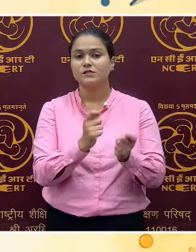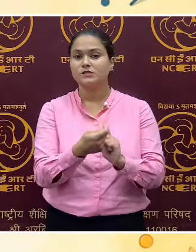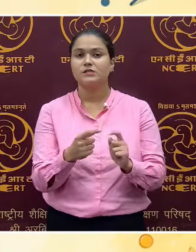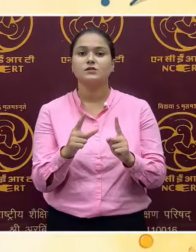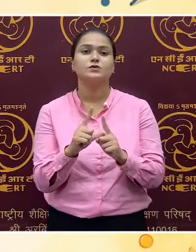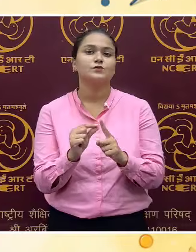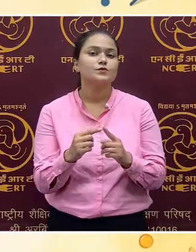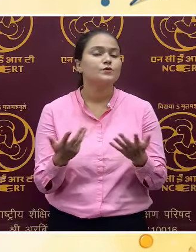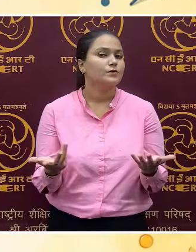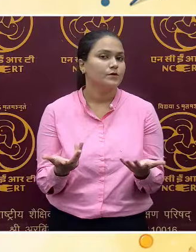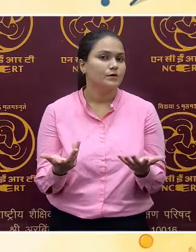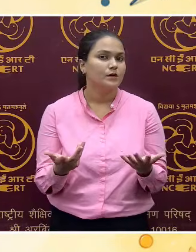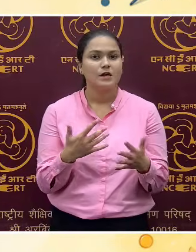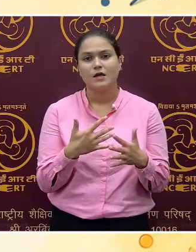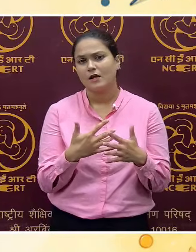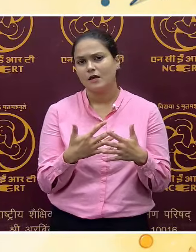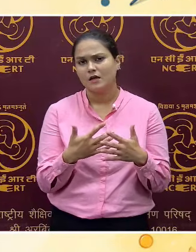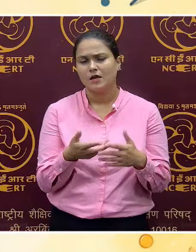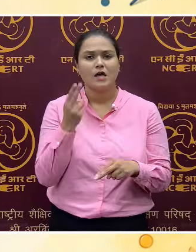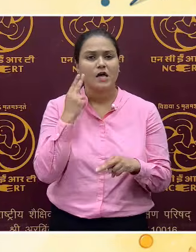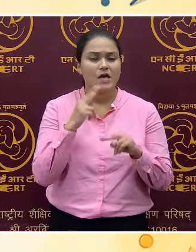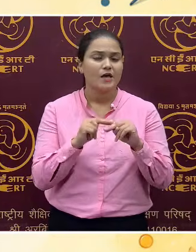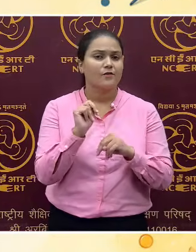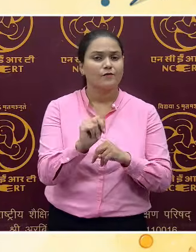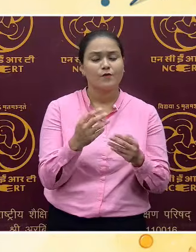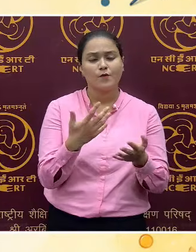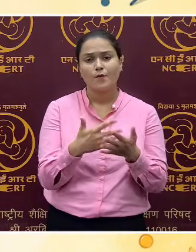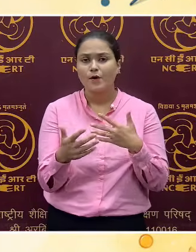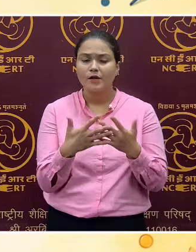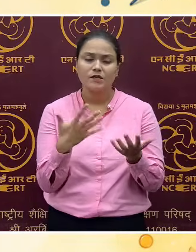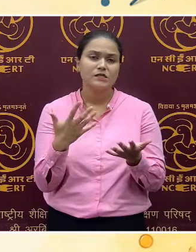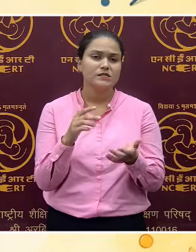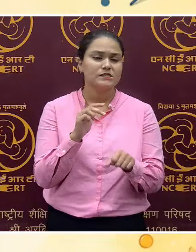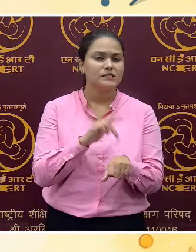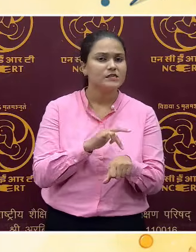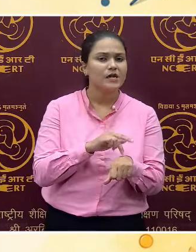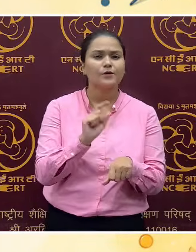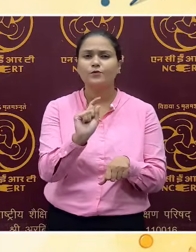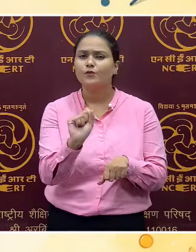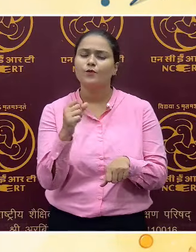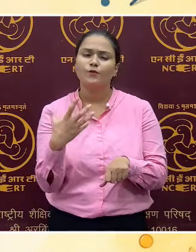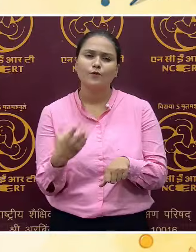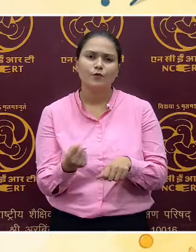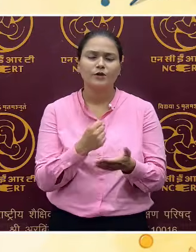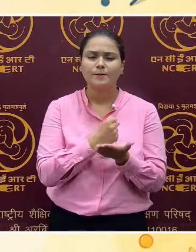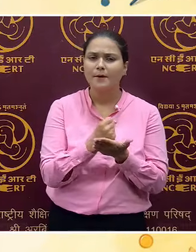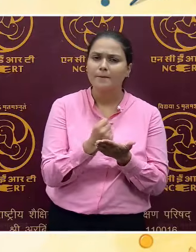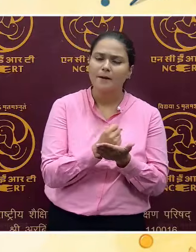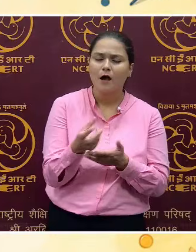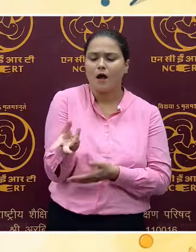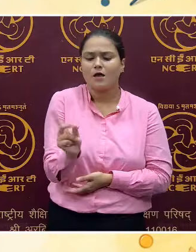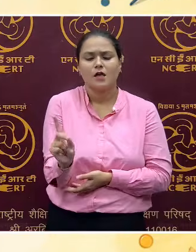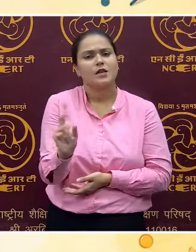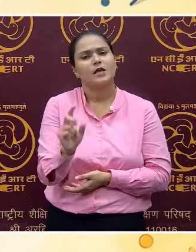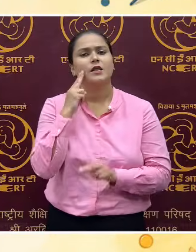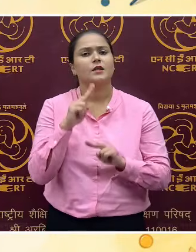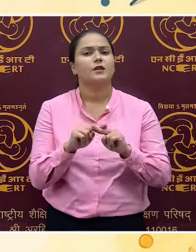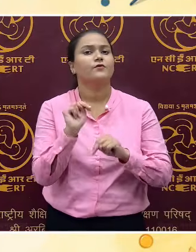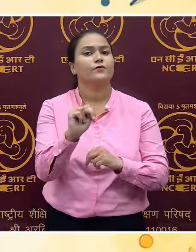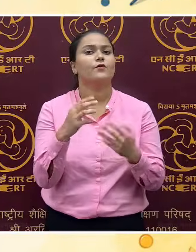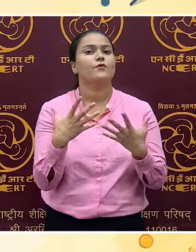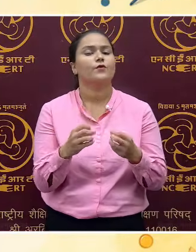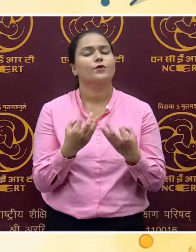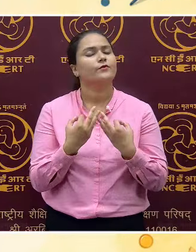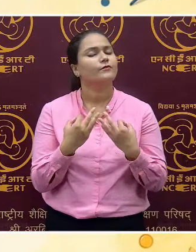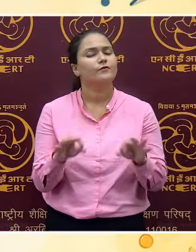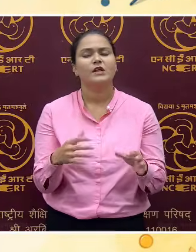And can they attempt this assessment anytime they want? And are there any restricted attempts? No, it's absolutely free,